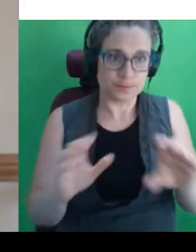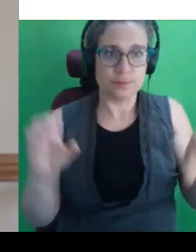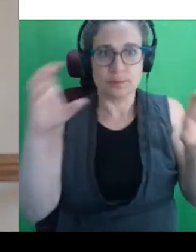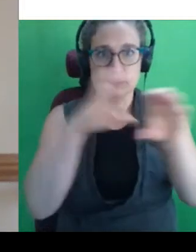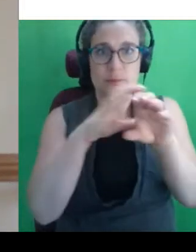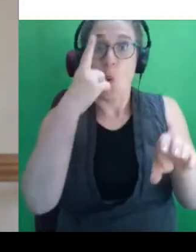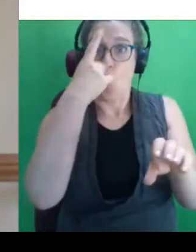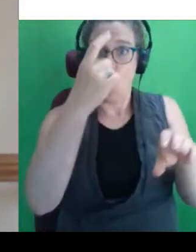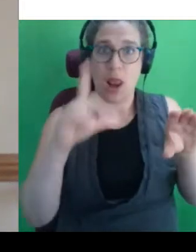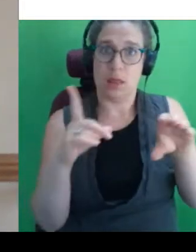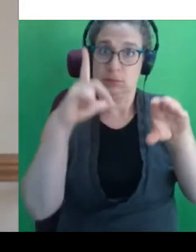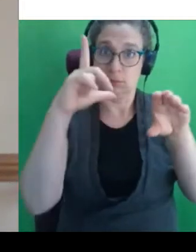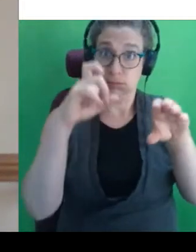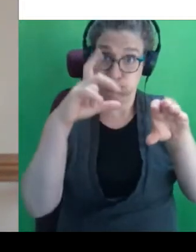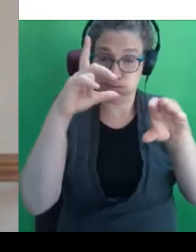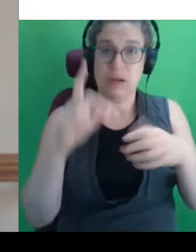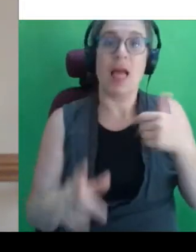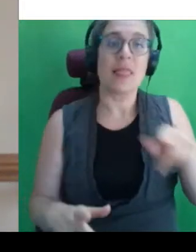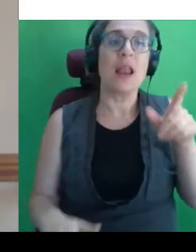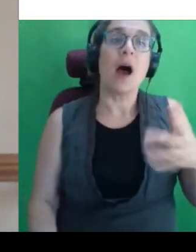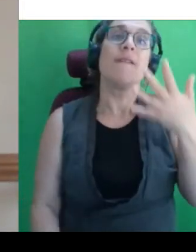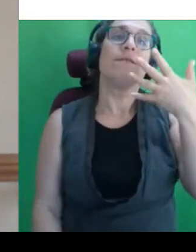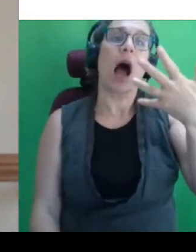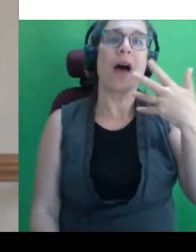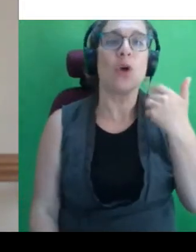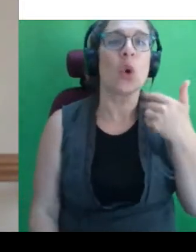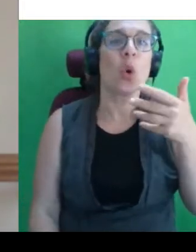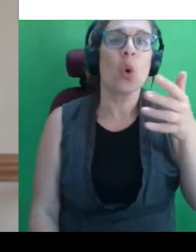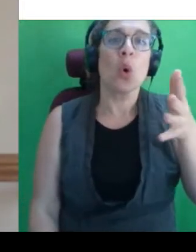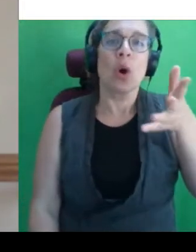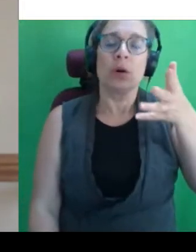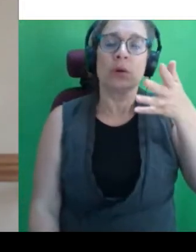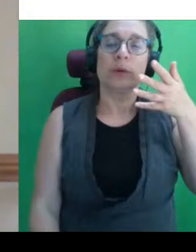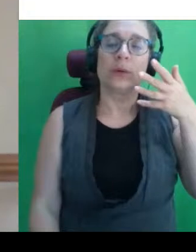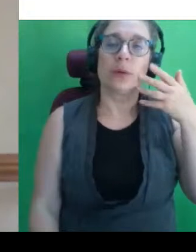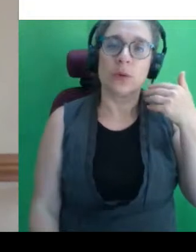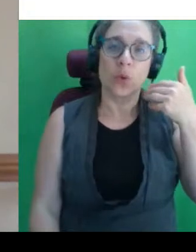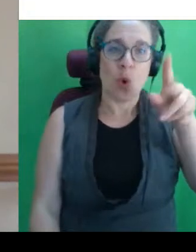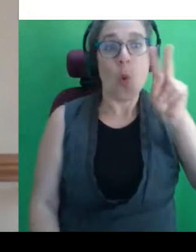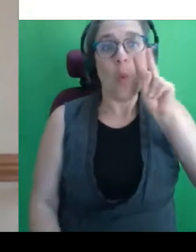be 5 gentle breaths in and out, watching the little valve move above